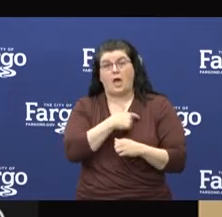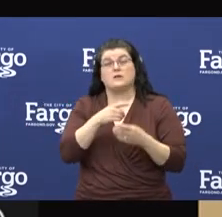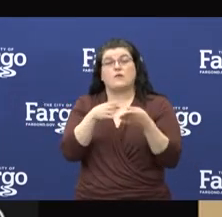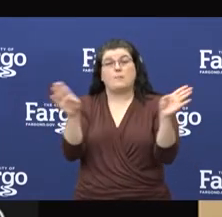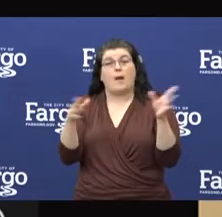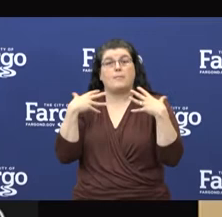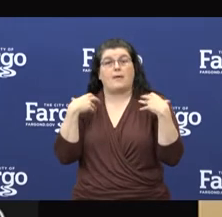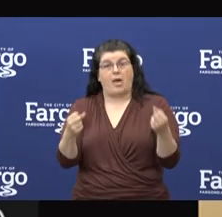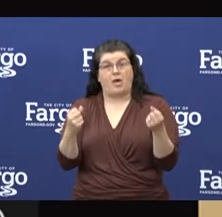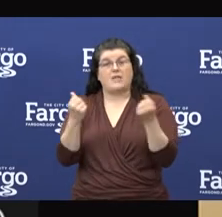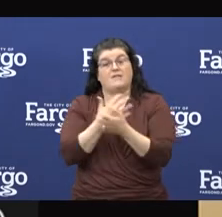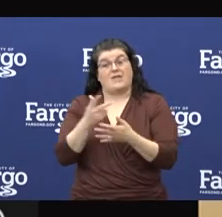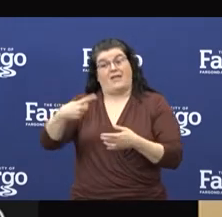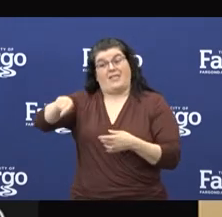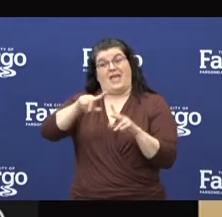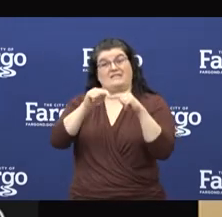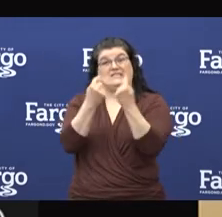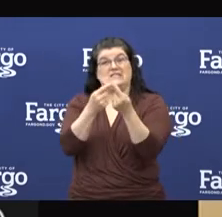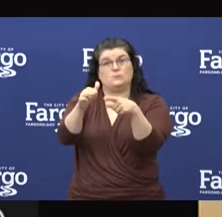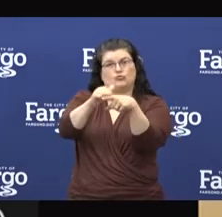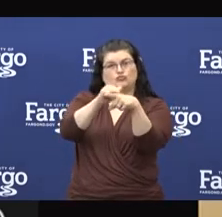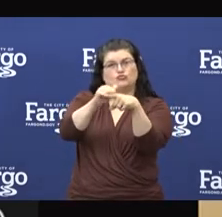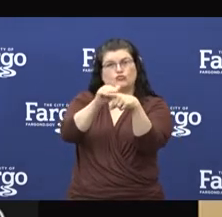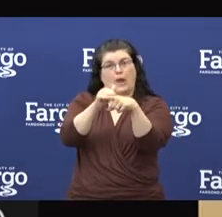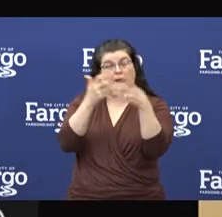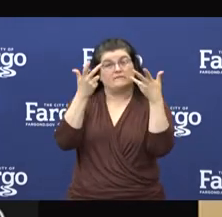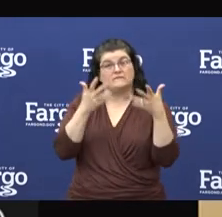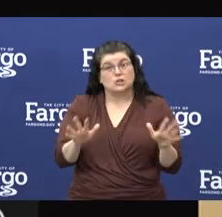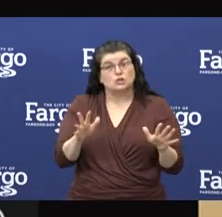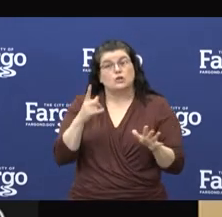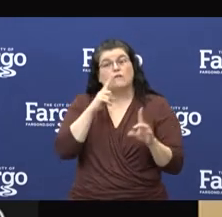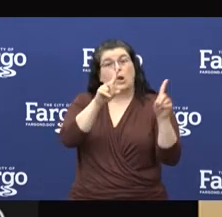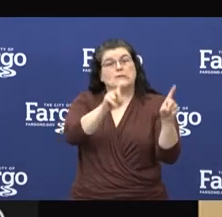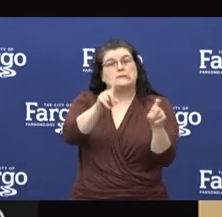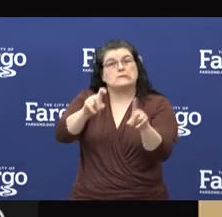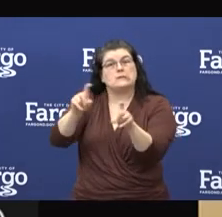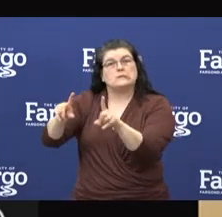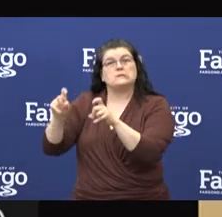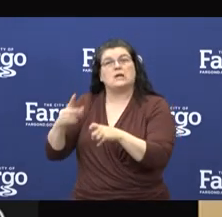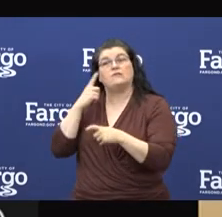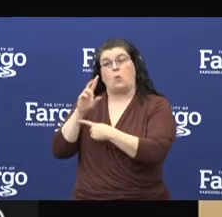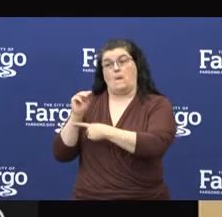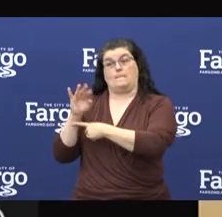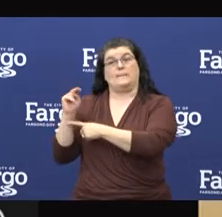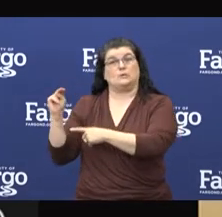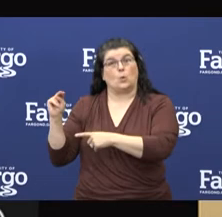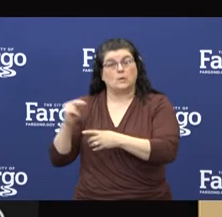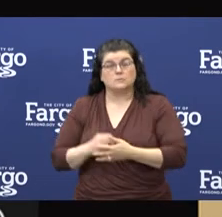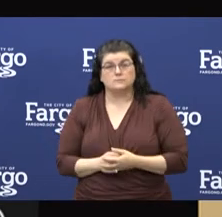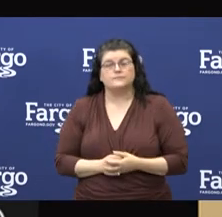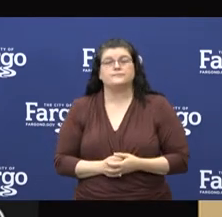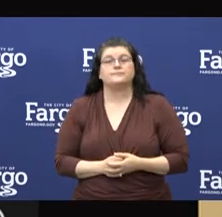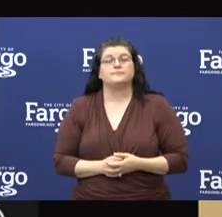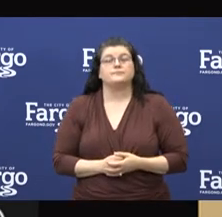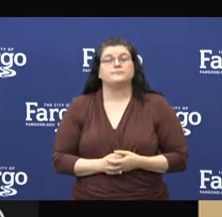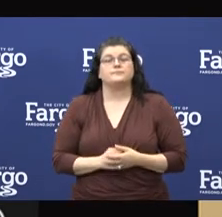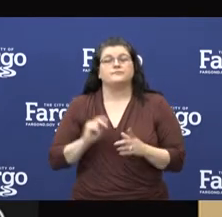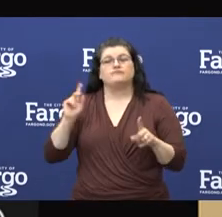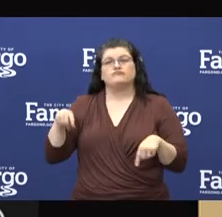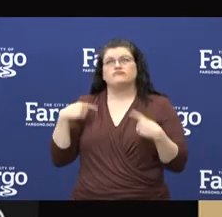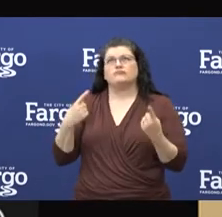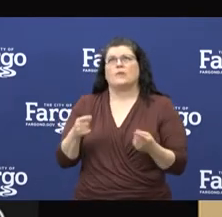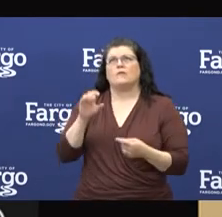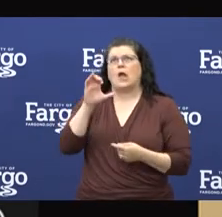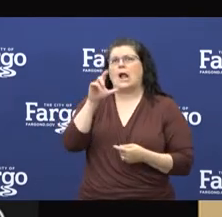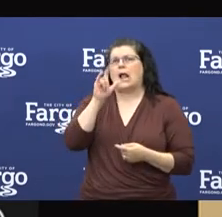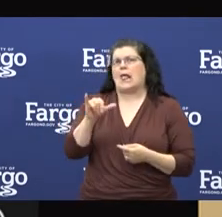trained teams who are now performing the testing in our Minnesota facilities. So far in Clay County,